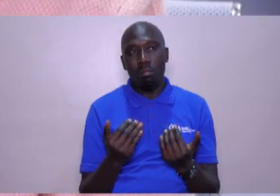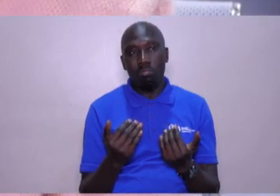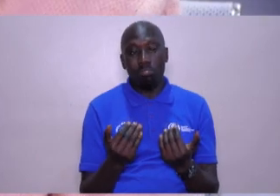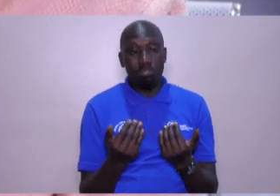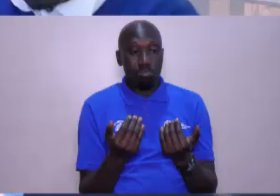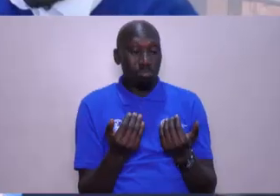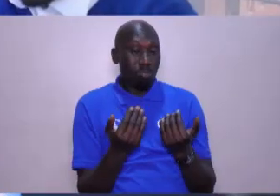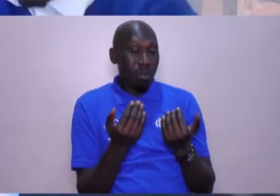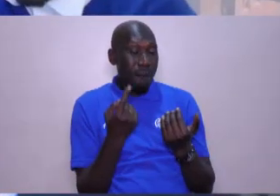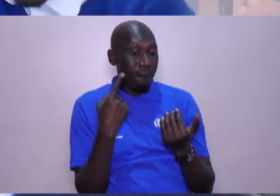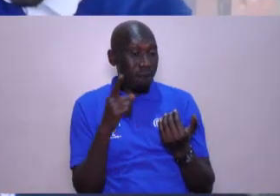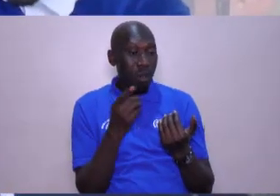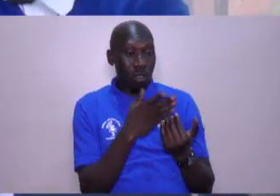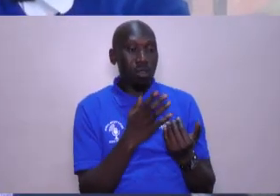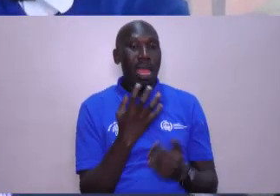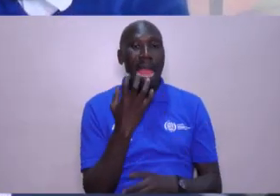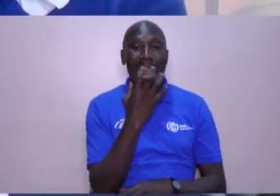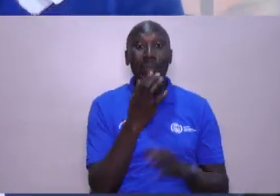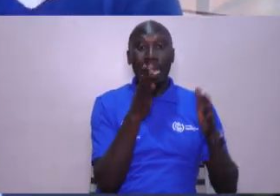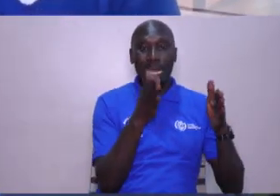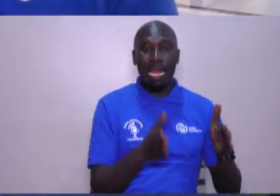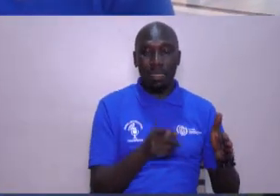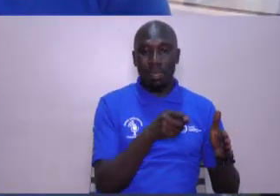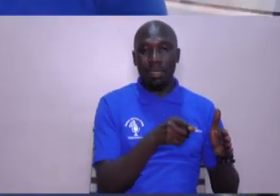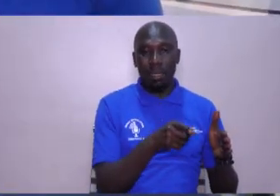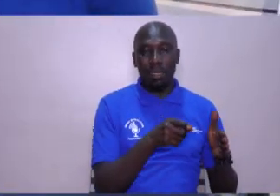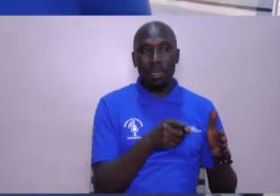This one goes to the animators.